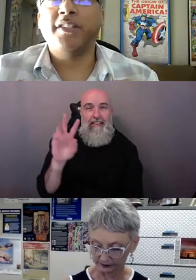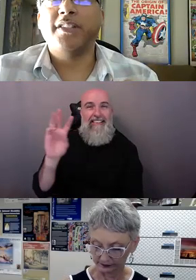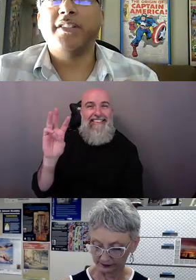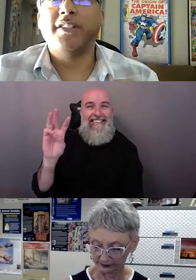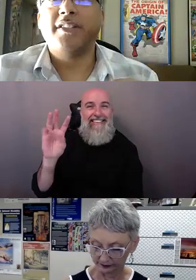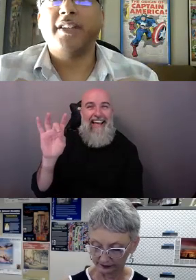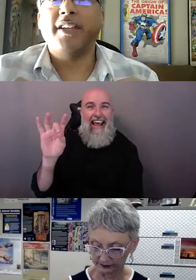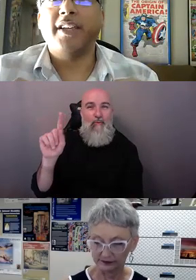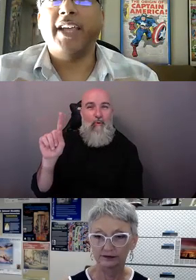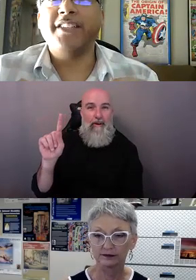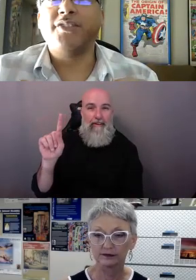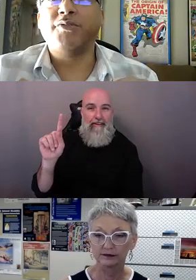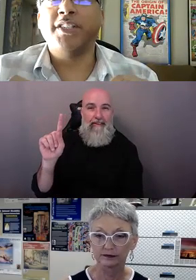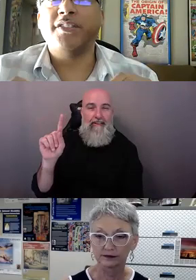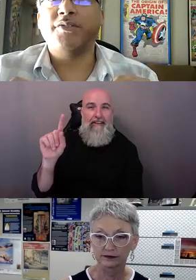832-681-8212.